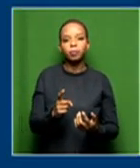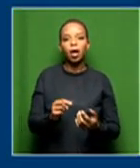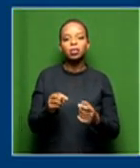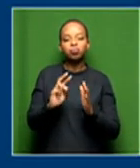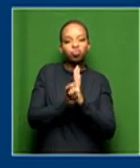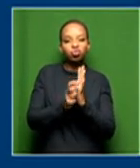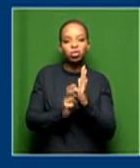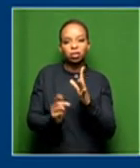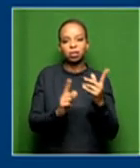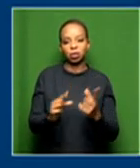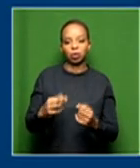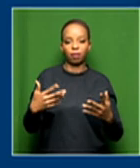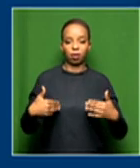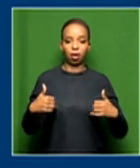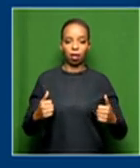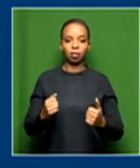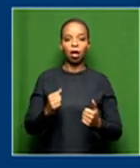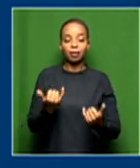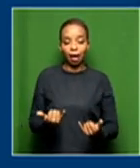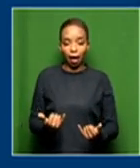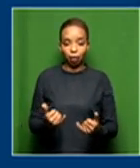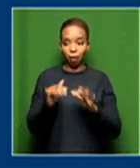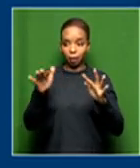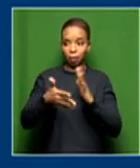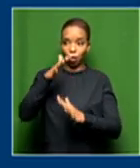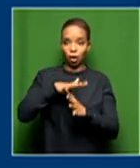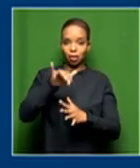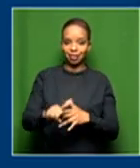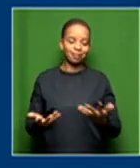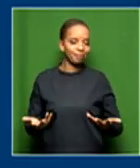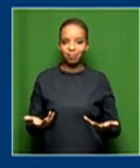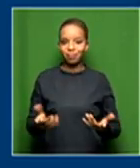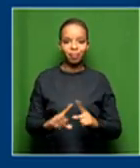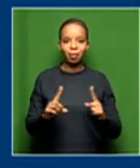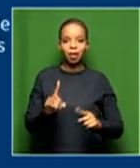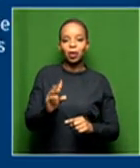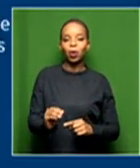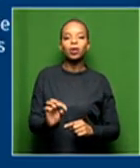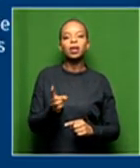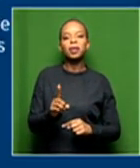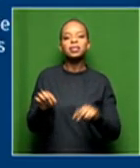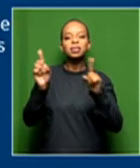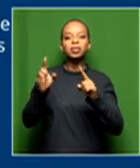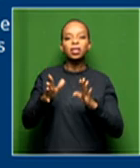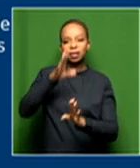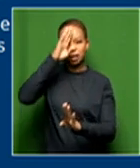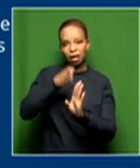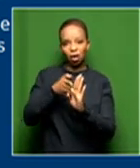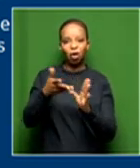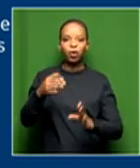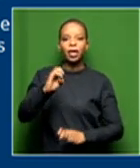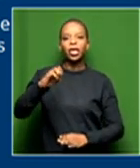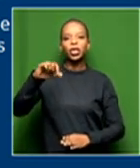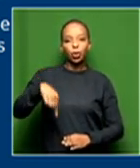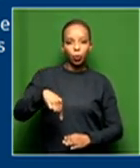of people during this time is not being prioritised. This is according to Psychologist, specialising in EQ development, and the CEO